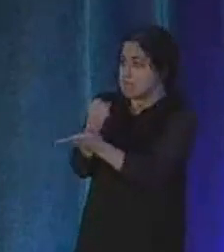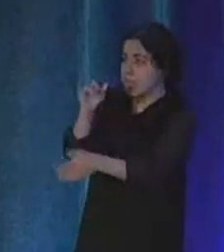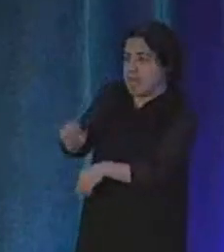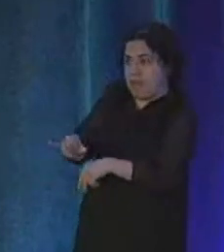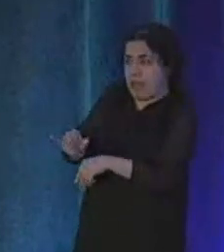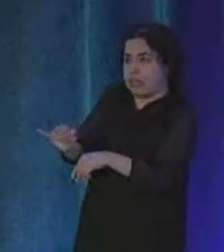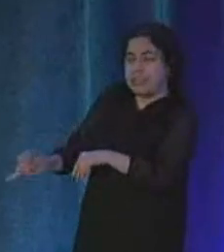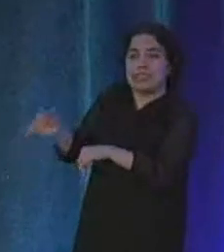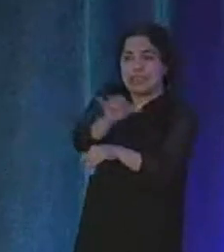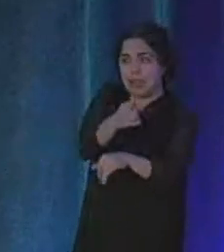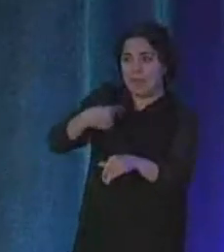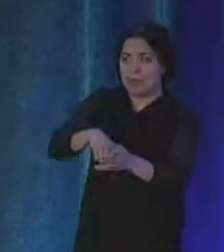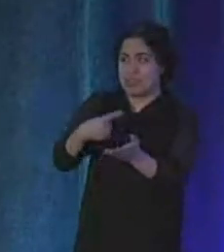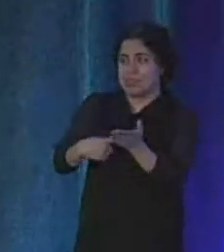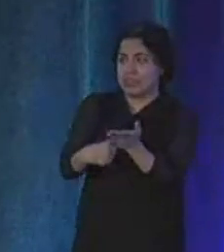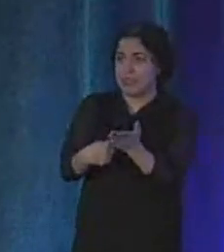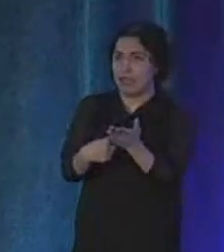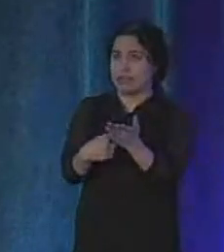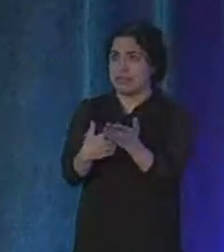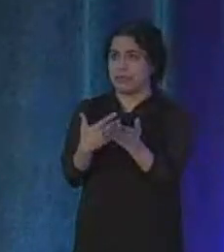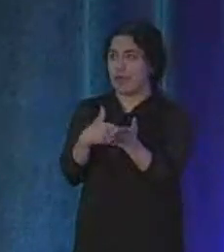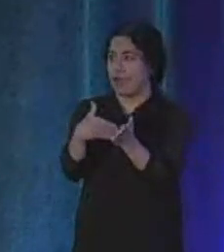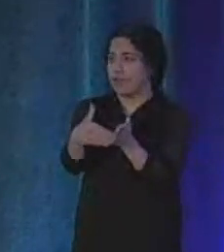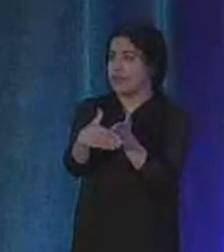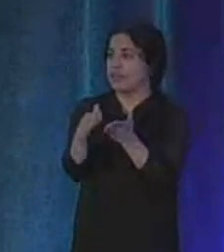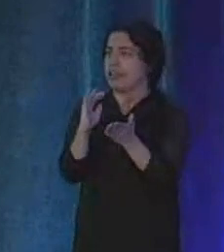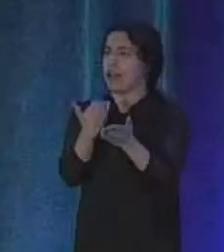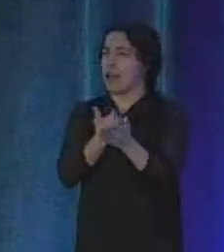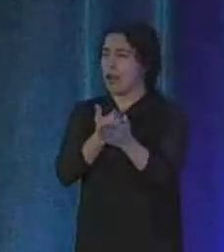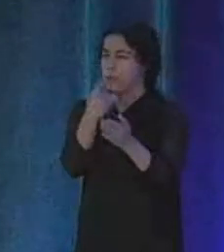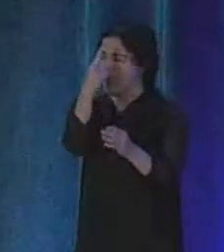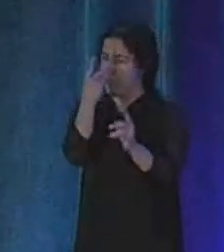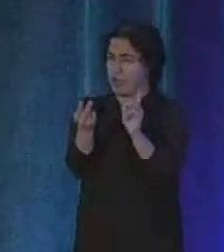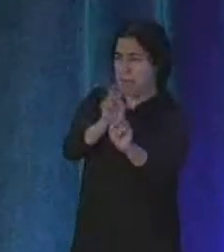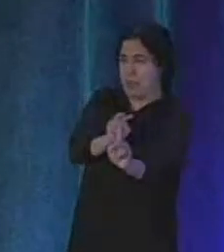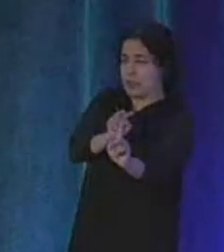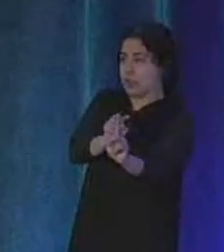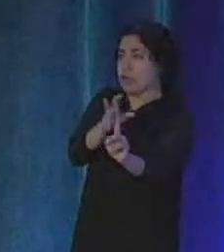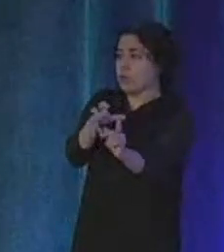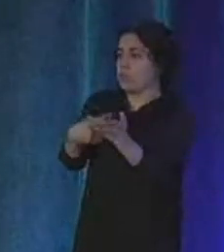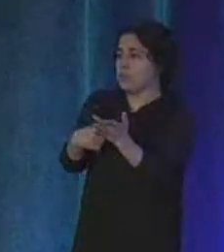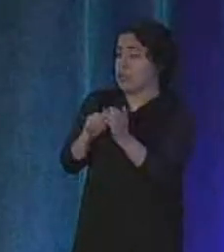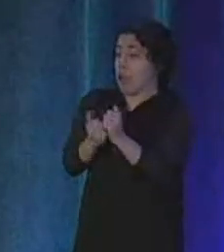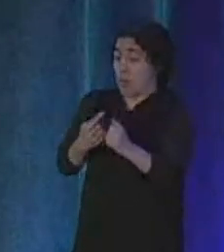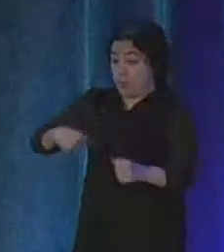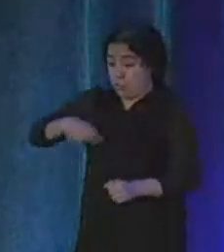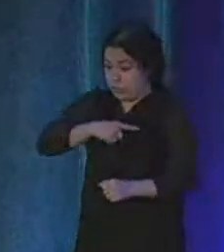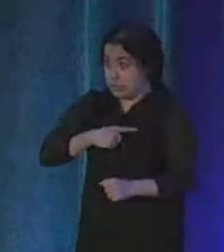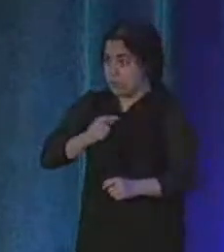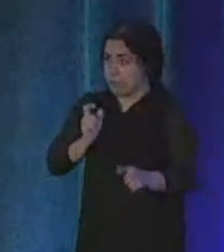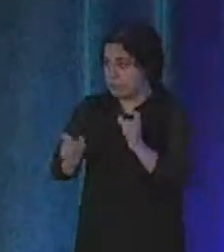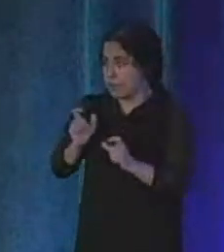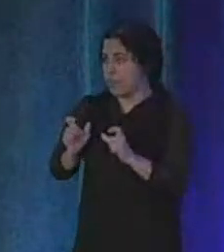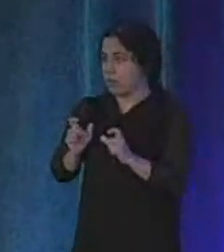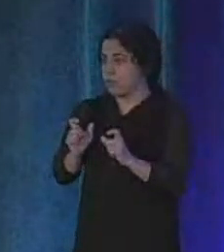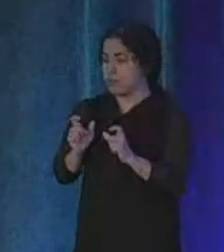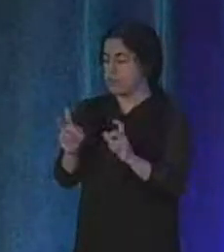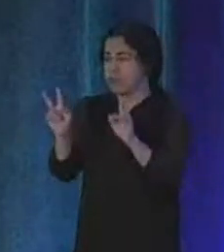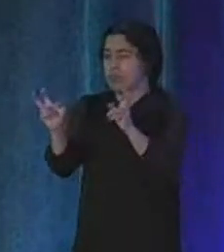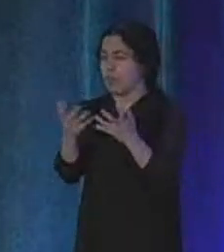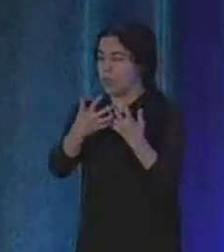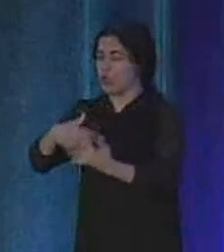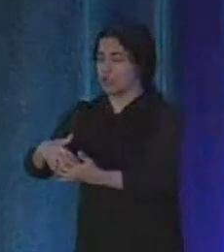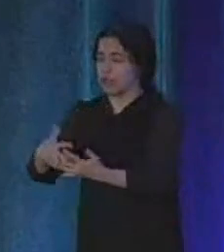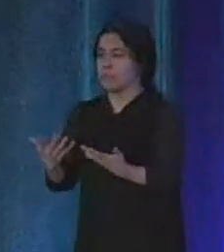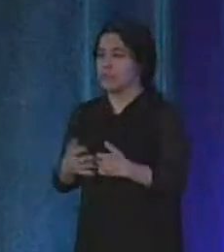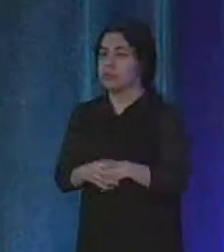as much as we talk about how the way our frameworks work. I want to talk about how we work. So today I hope to make a contribution to